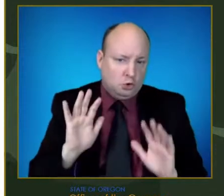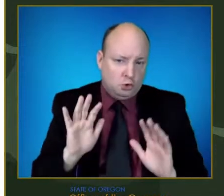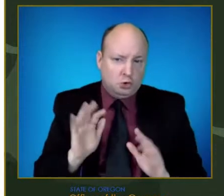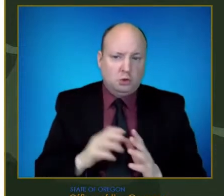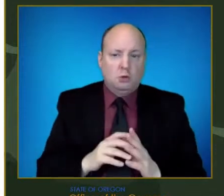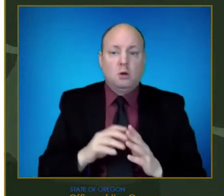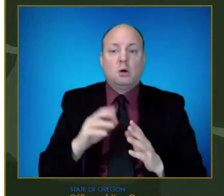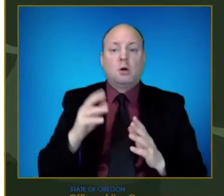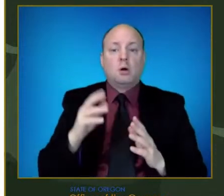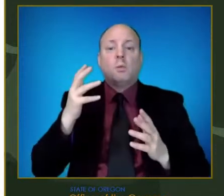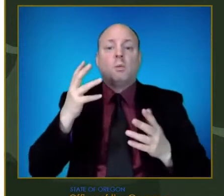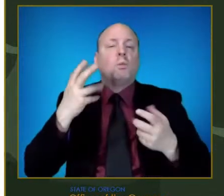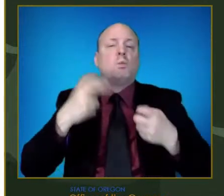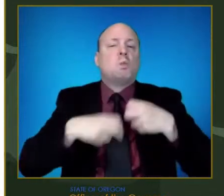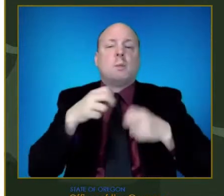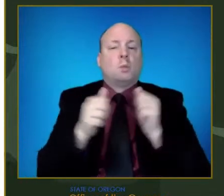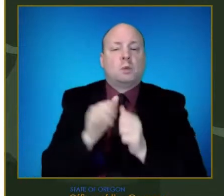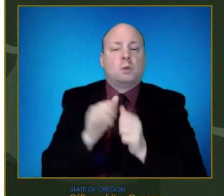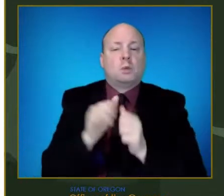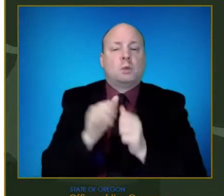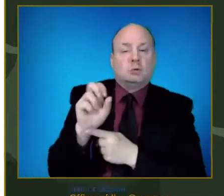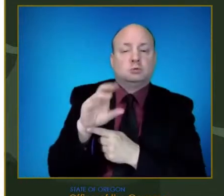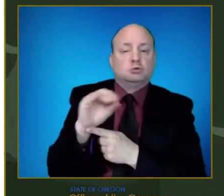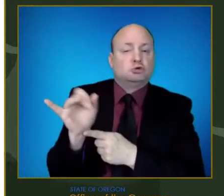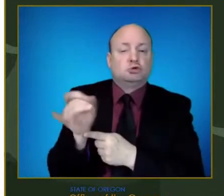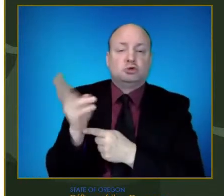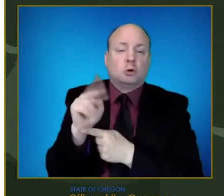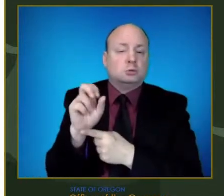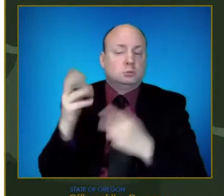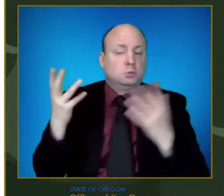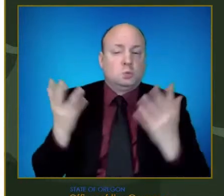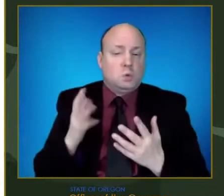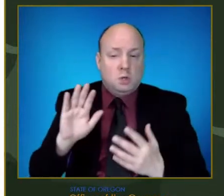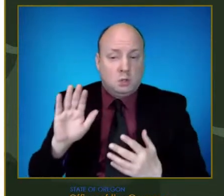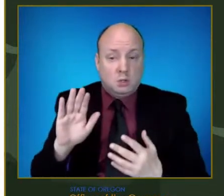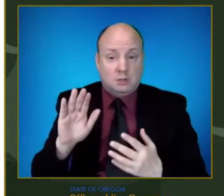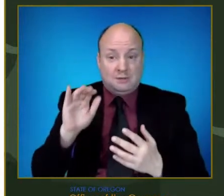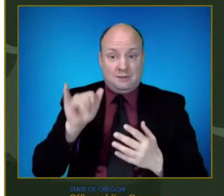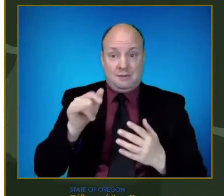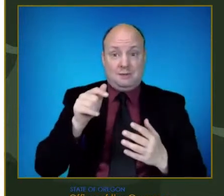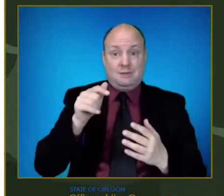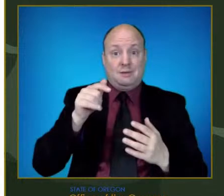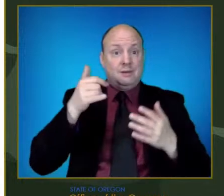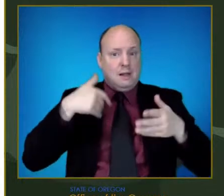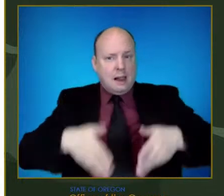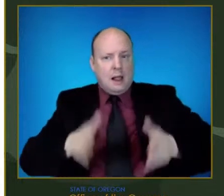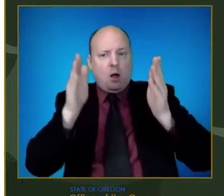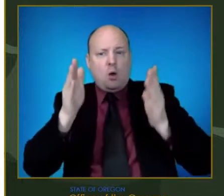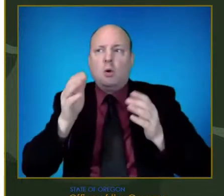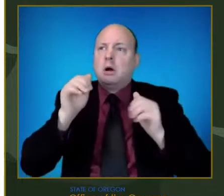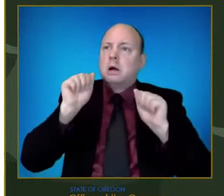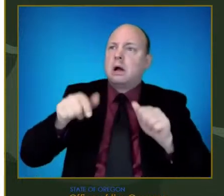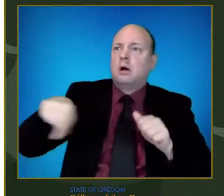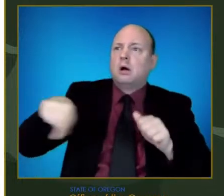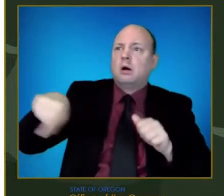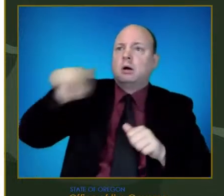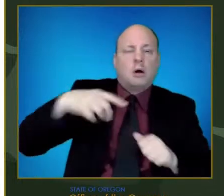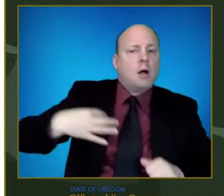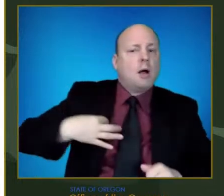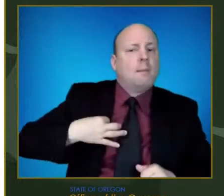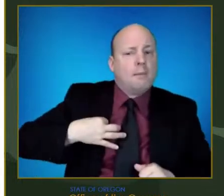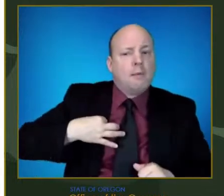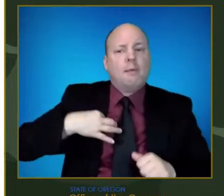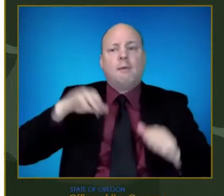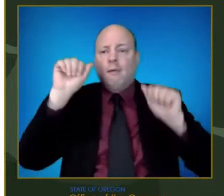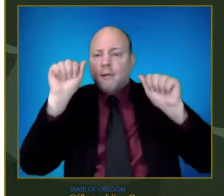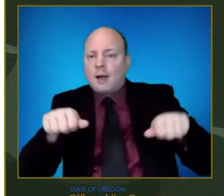looking for opportunities to make more people eligible sooner, and it won't stop us from working to close disparities in vaccination rates, especially amongst